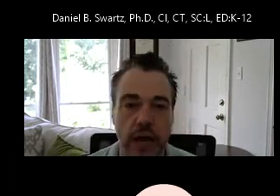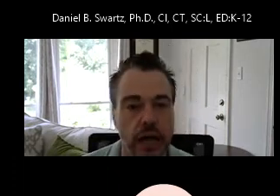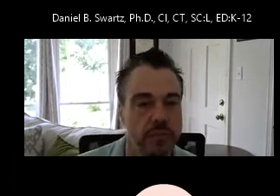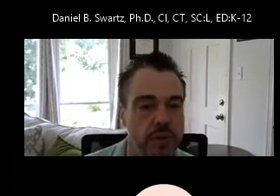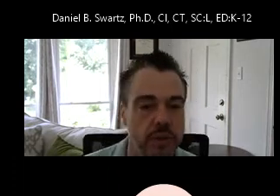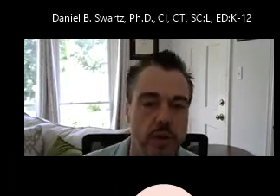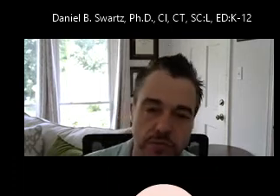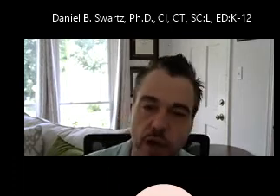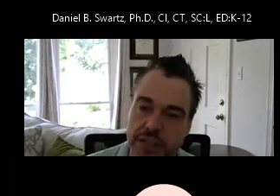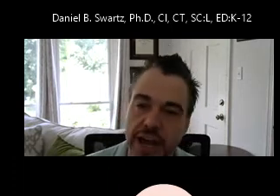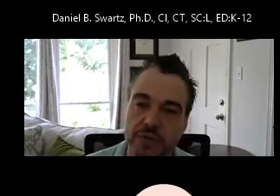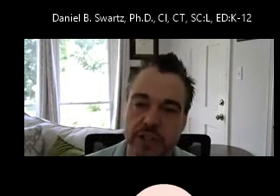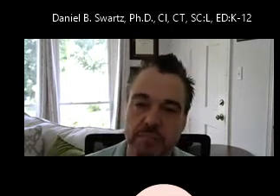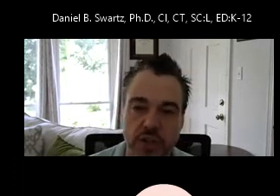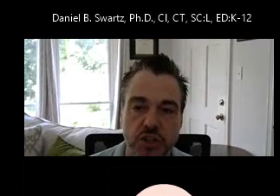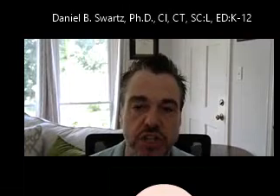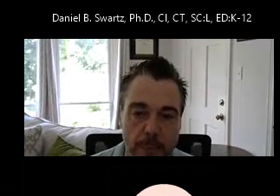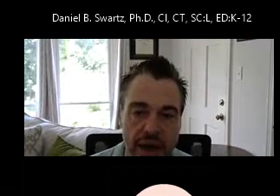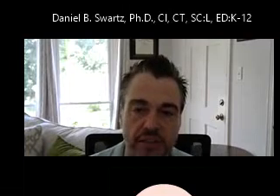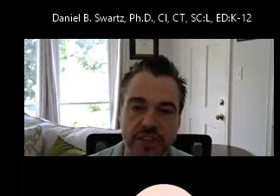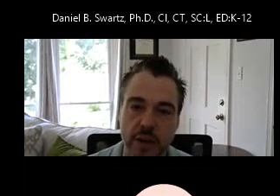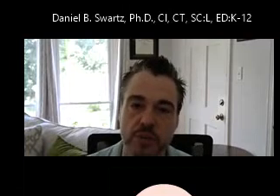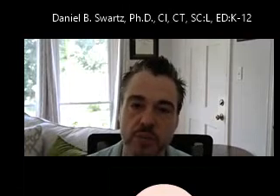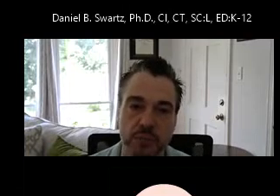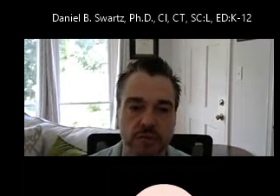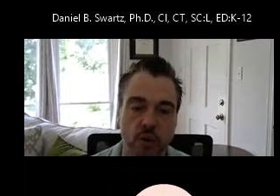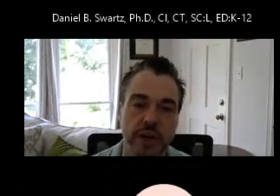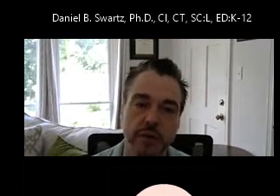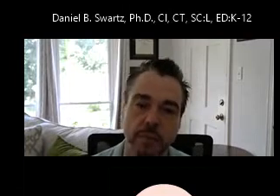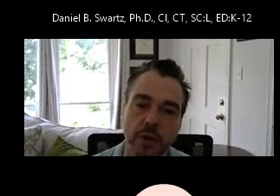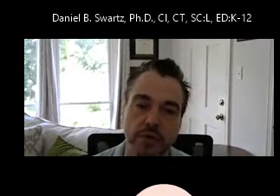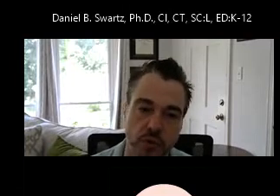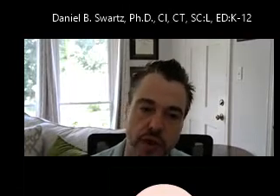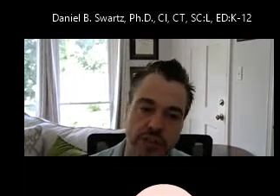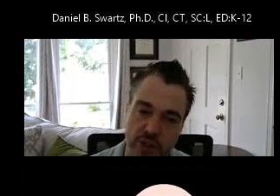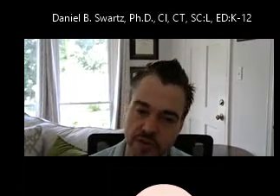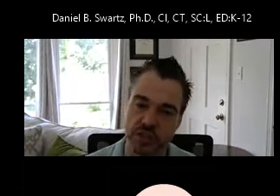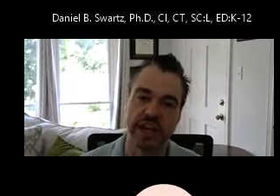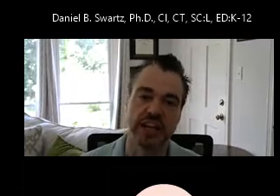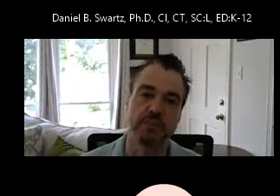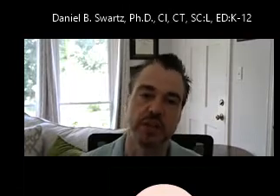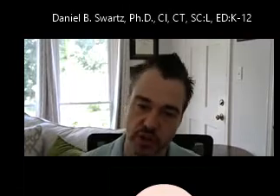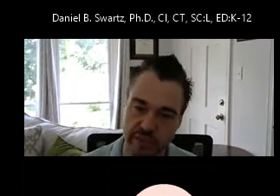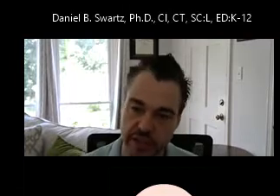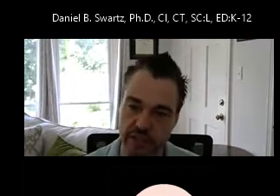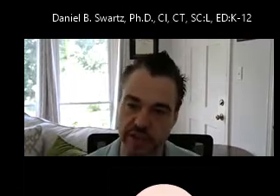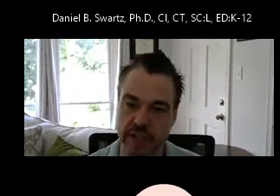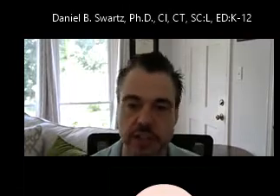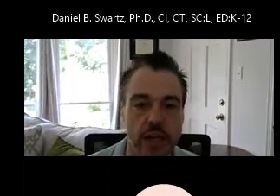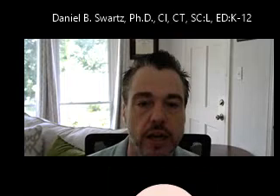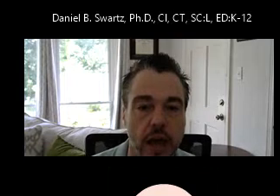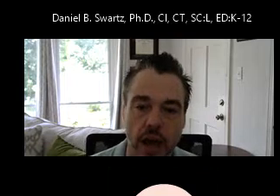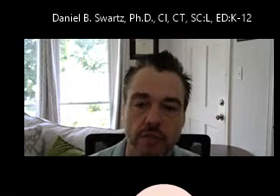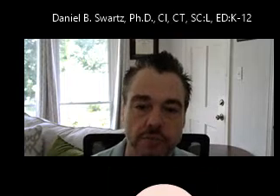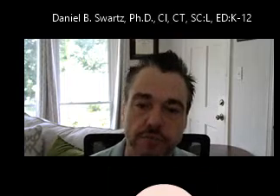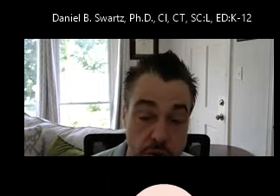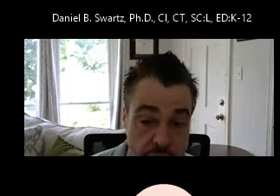study? A time study measures the amount of time spent performing both direct service and administrative